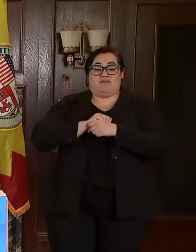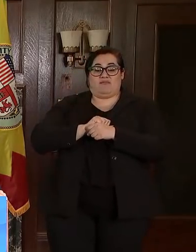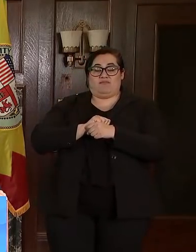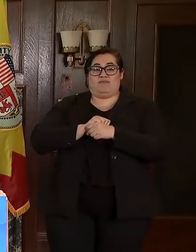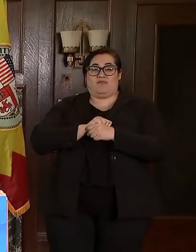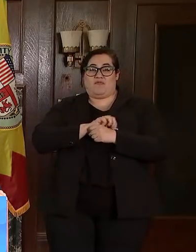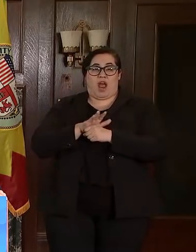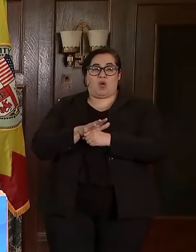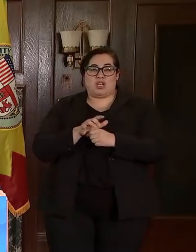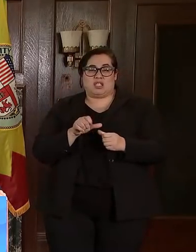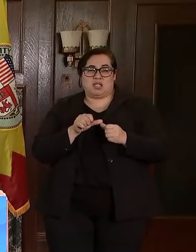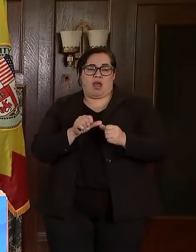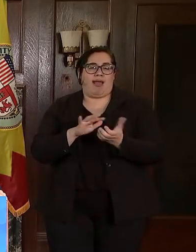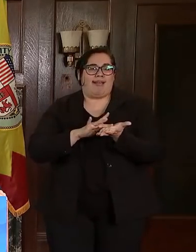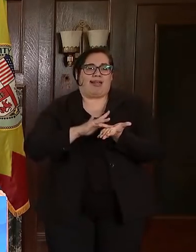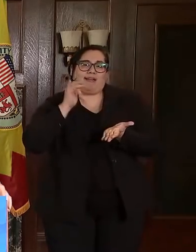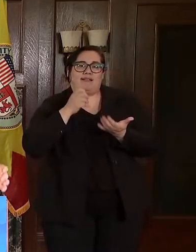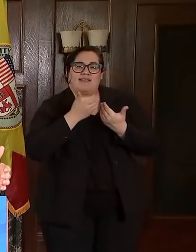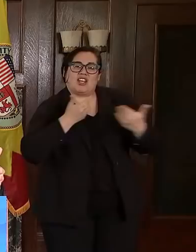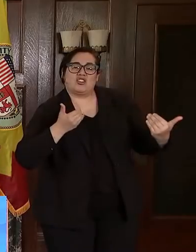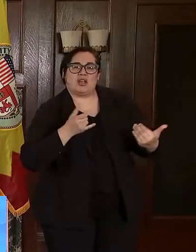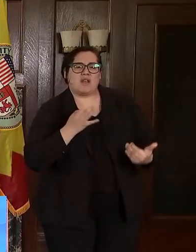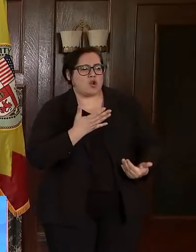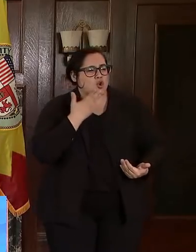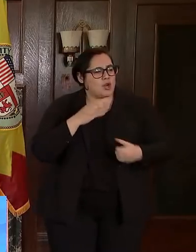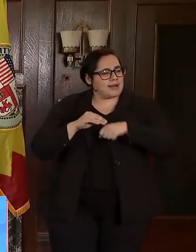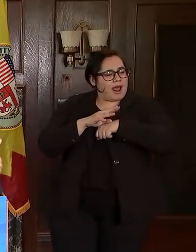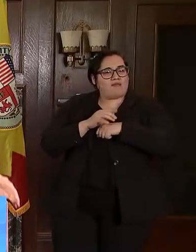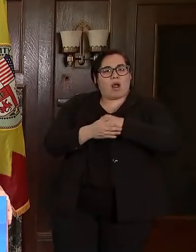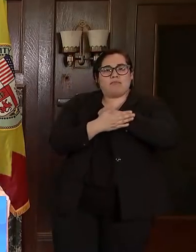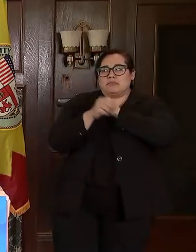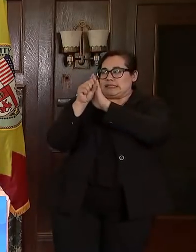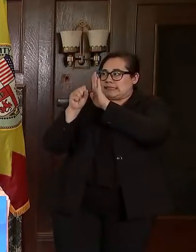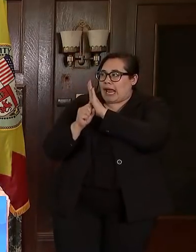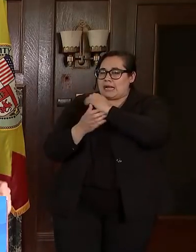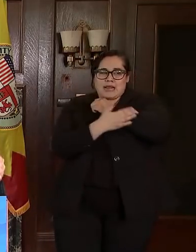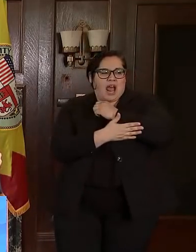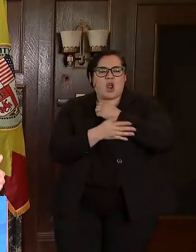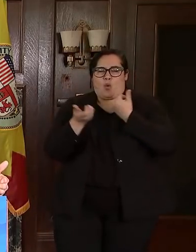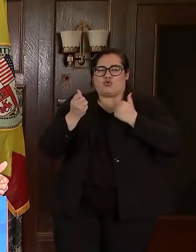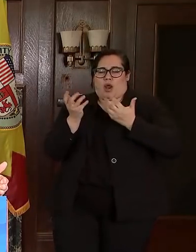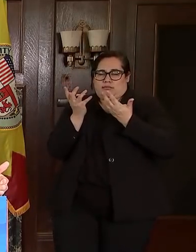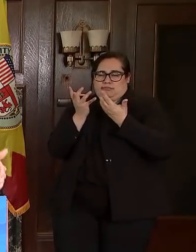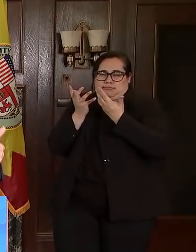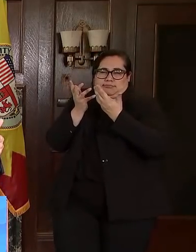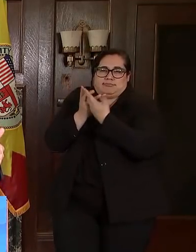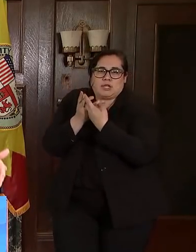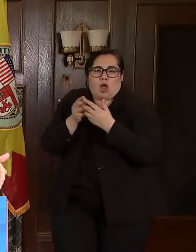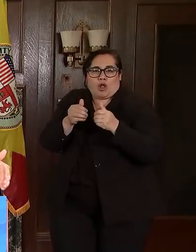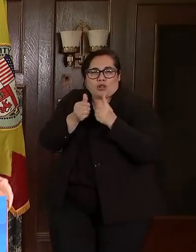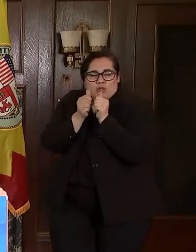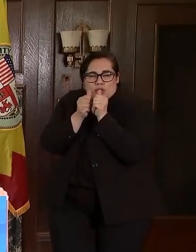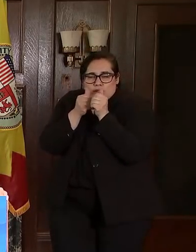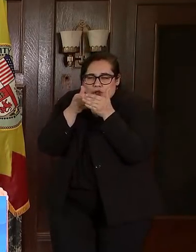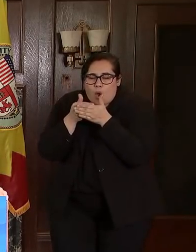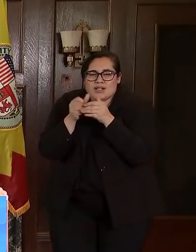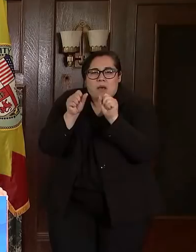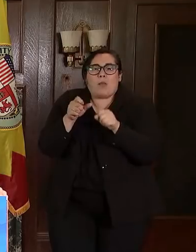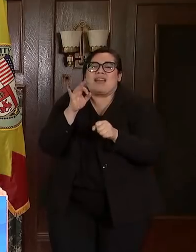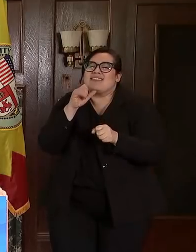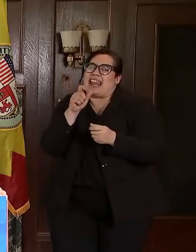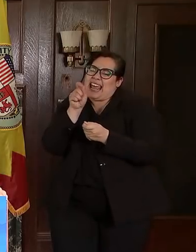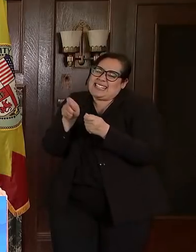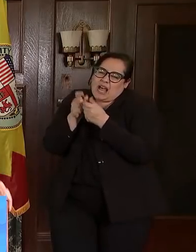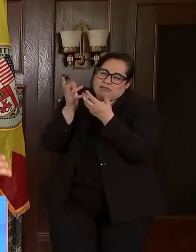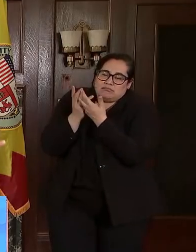division. Wherever we get good guidance from the state and the county, we will always try to align as close as possible, if not exactly, with them.